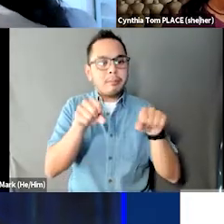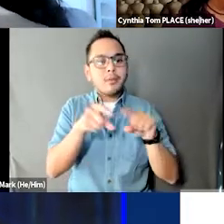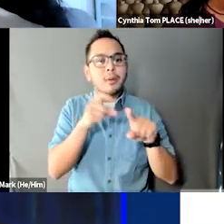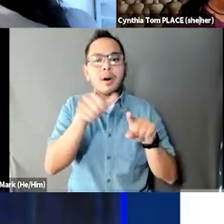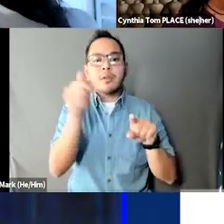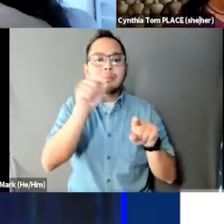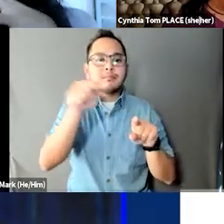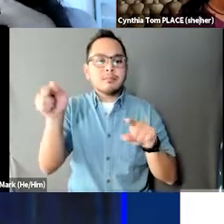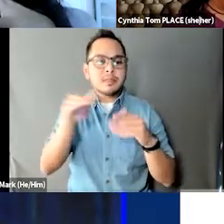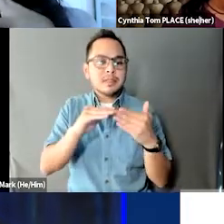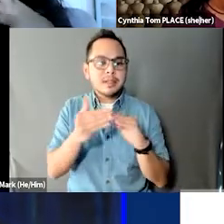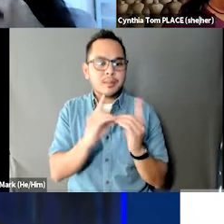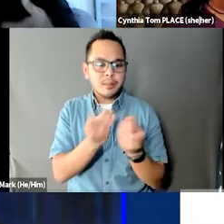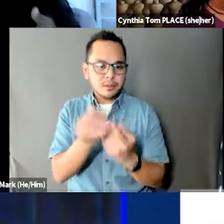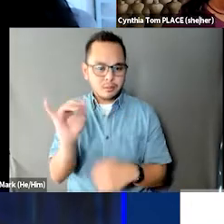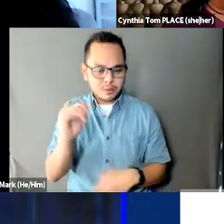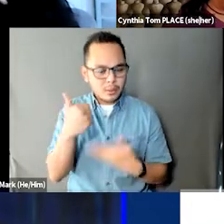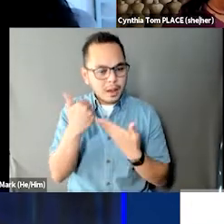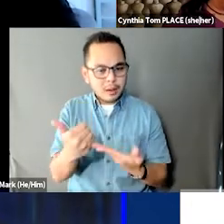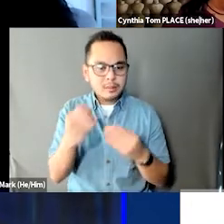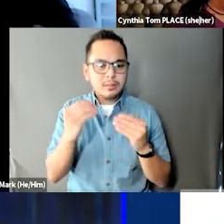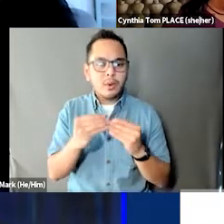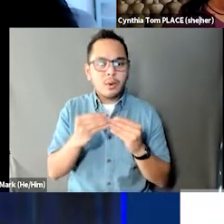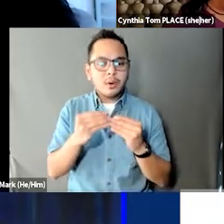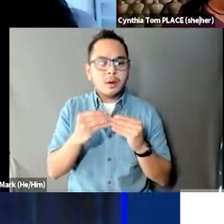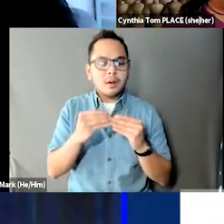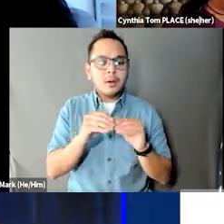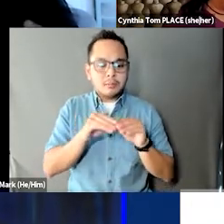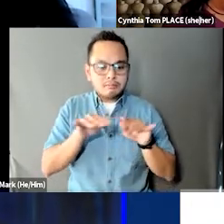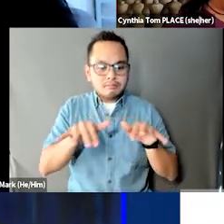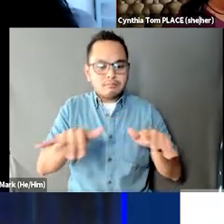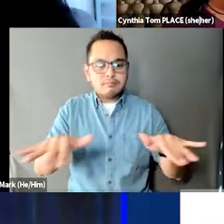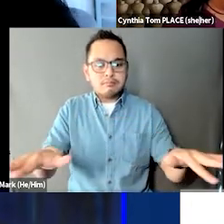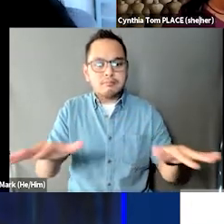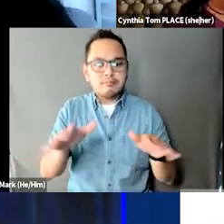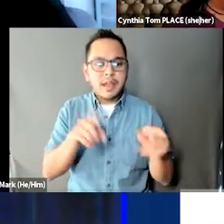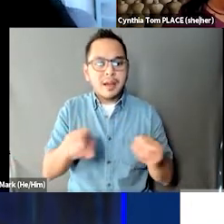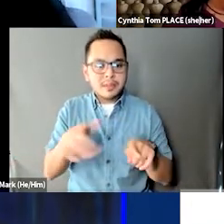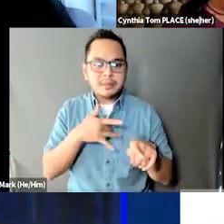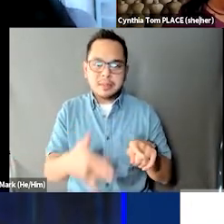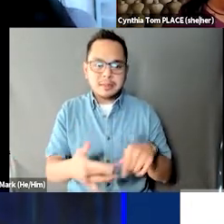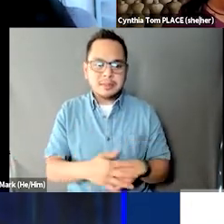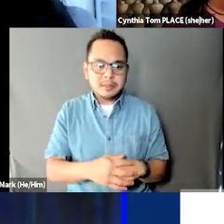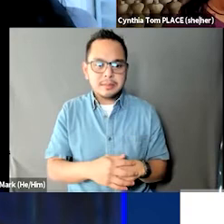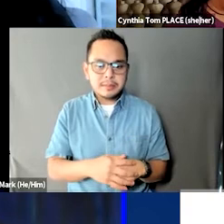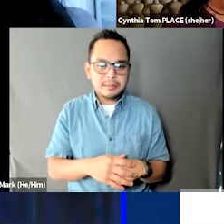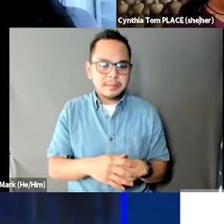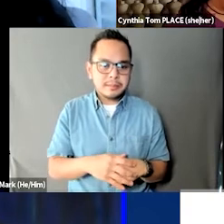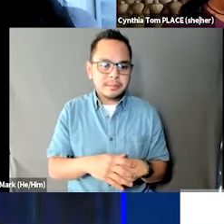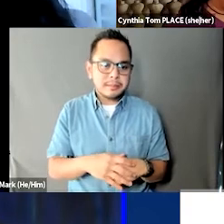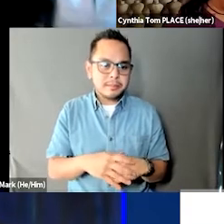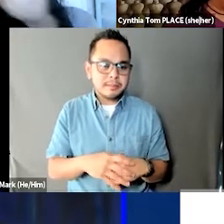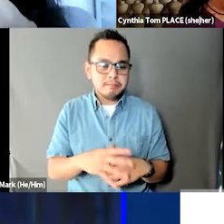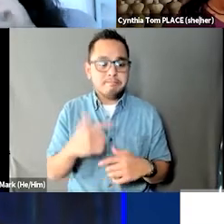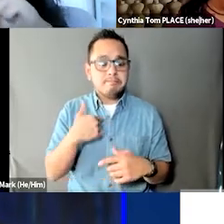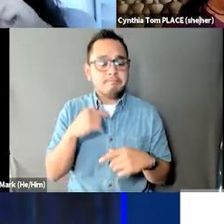city departments. So it helped that kind of trickle out effect that happens. I also work to